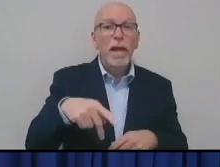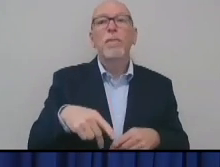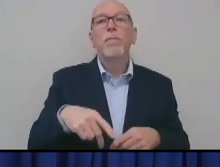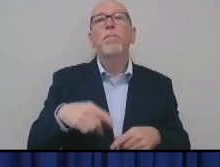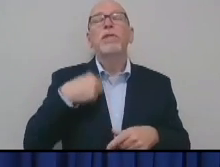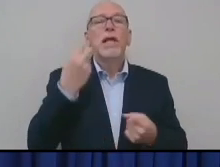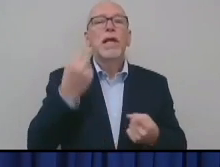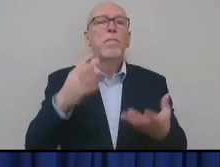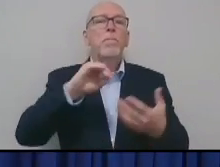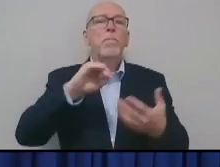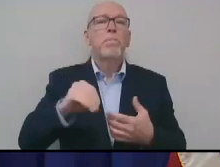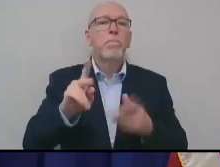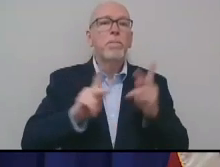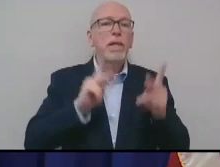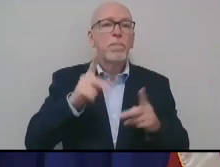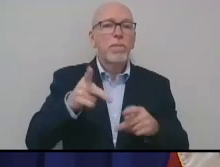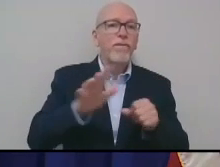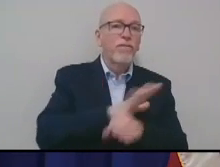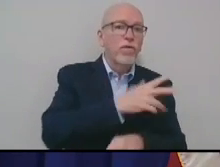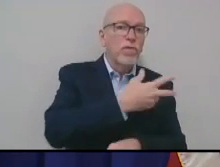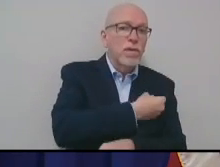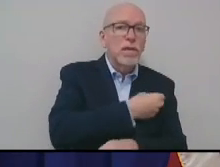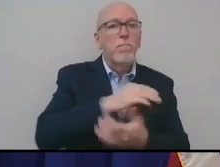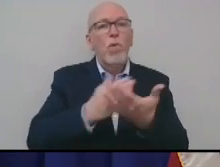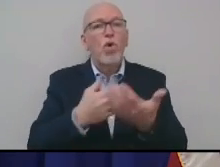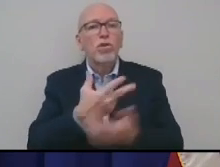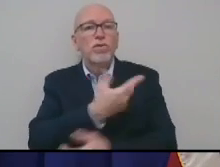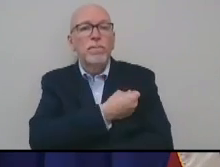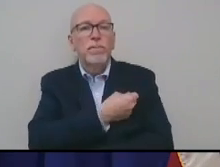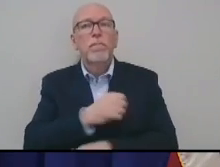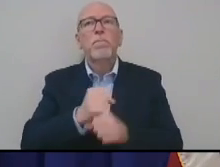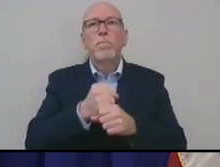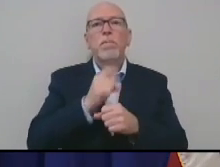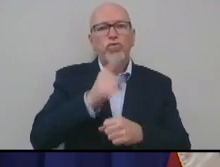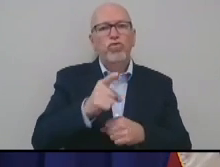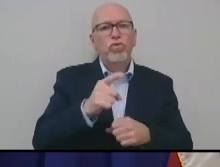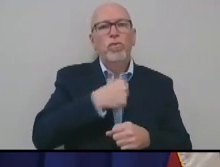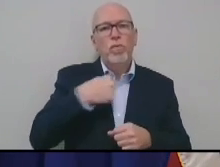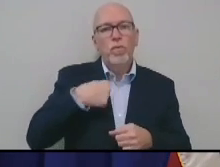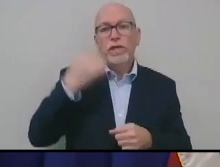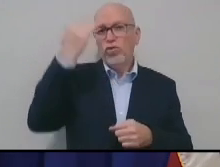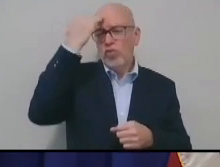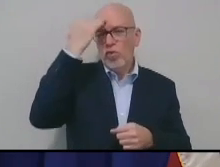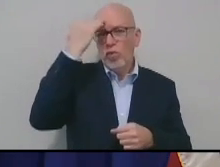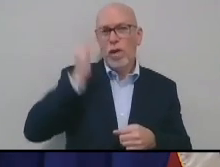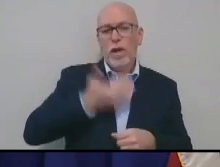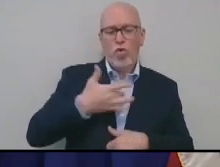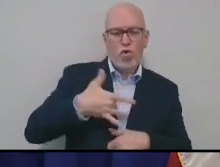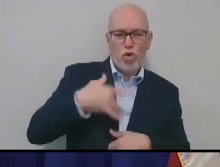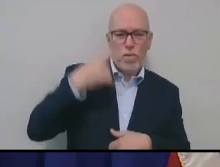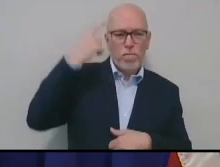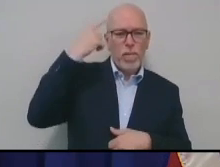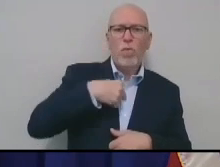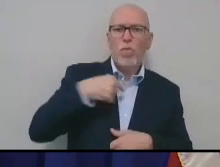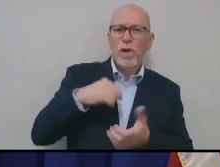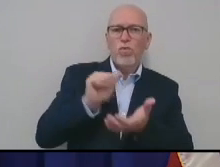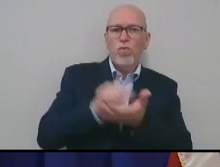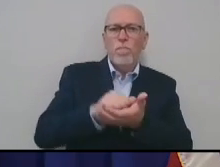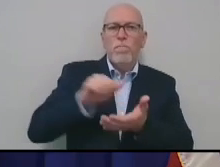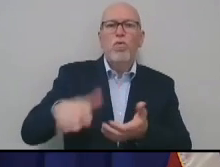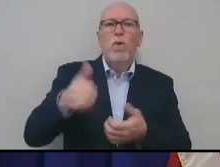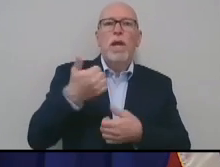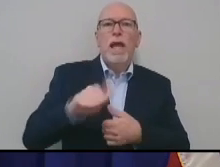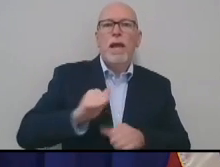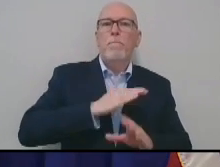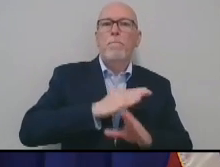fully immunized or partially immunized, and making sure that we know in our minds and hearts that we've removed any access barriers to